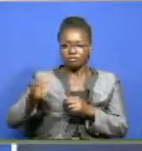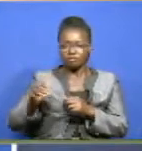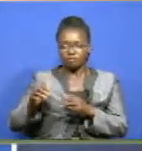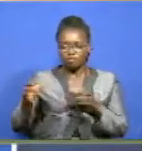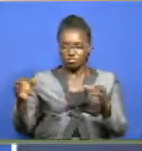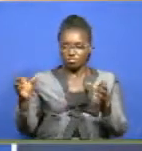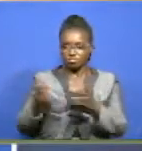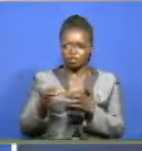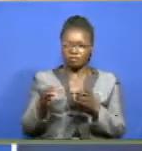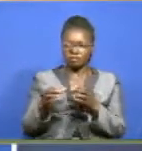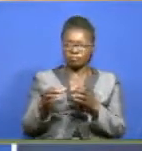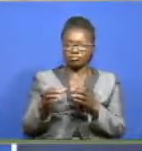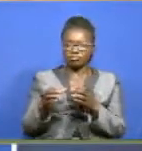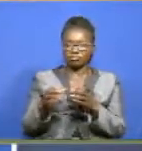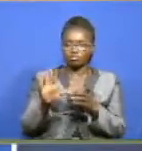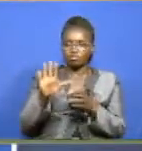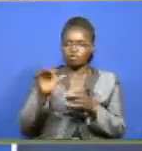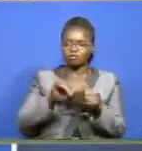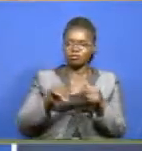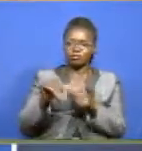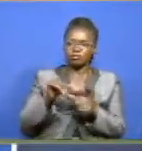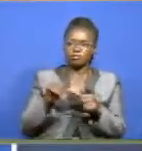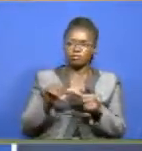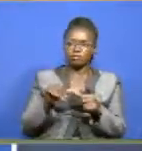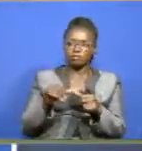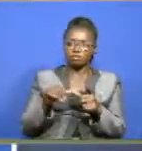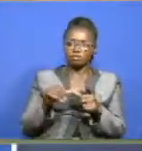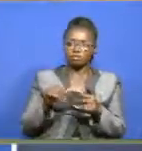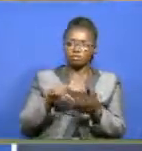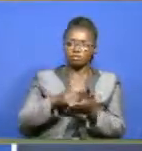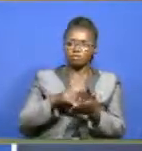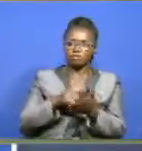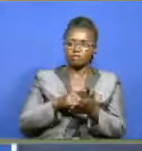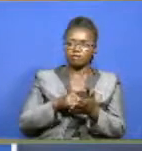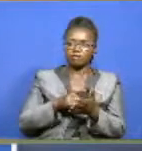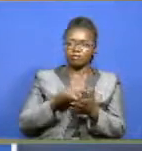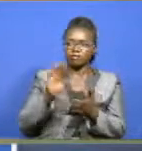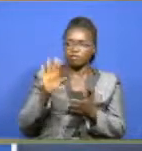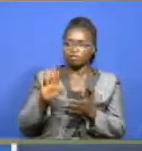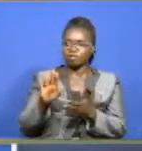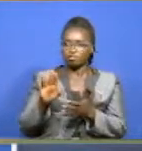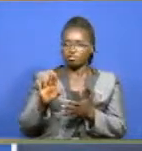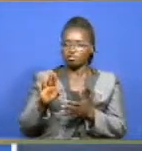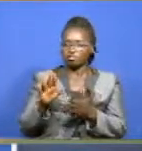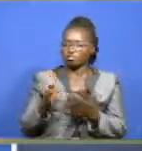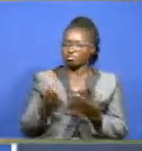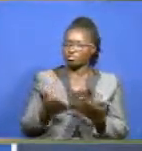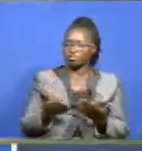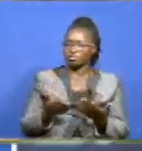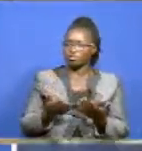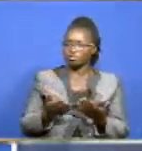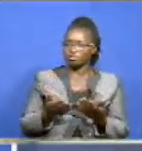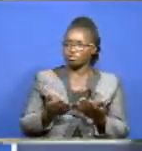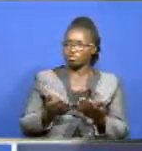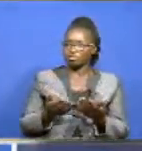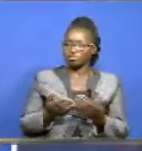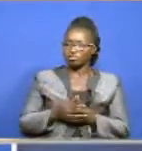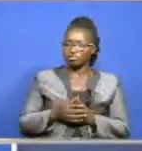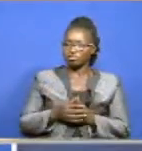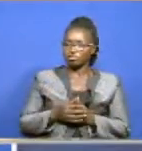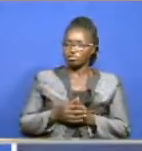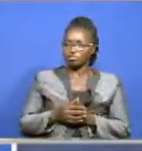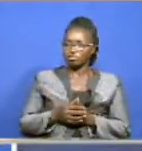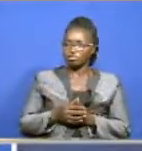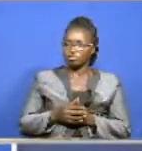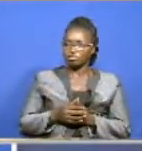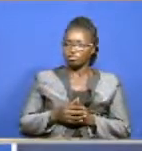joint 13th after a round of five under par 66 that included an eagle and four birdies that were blighted by a bogey at the par 4th hard.